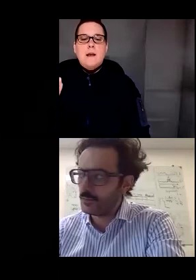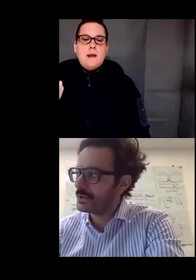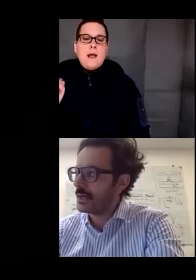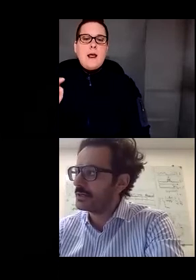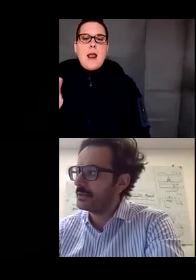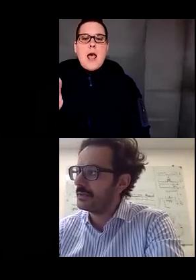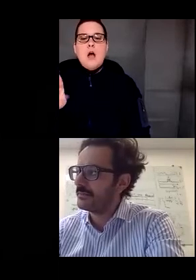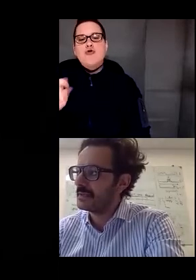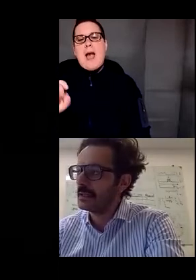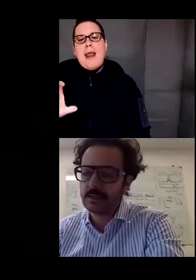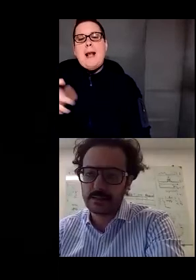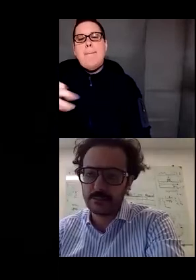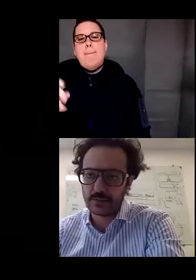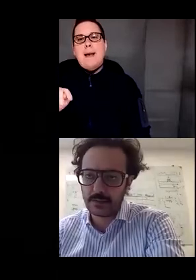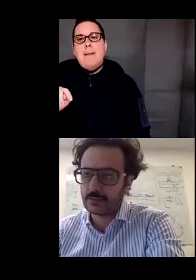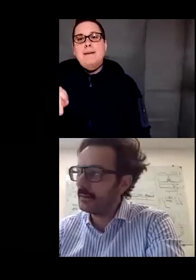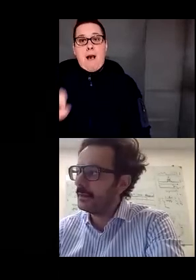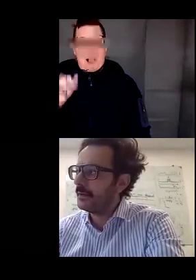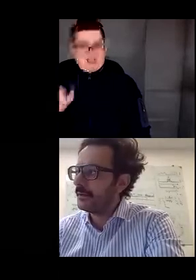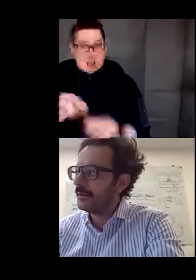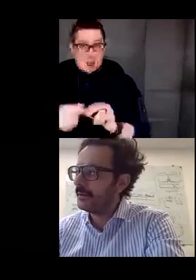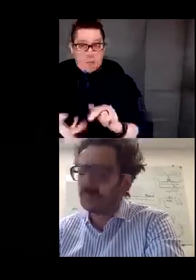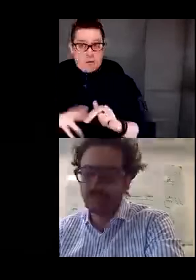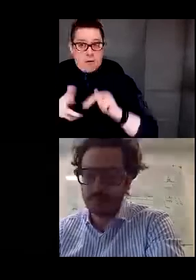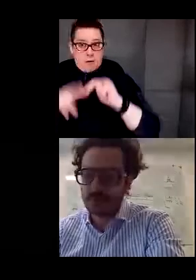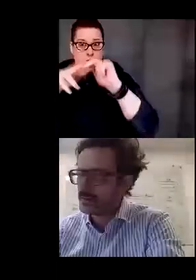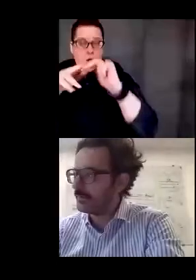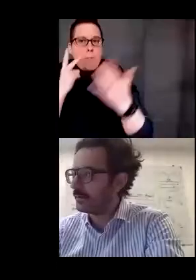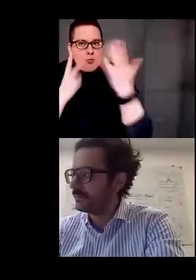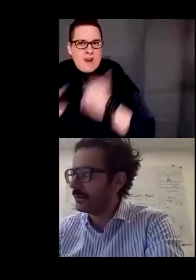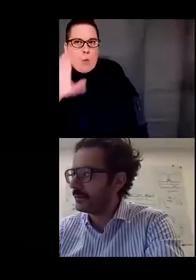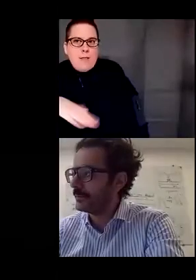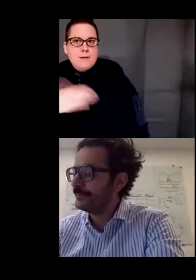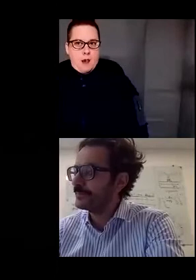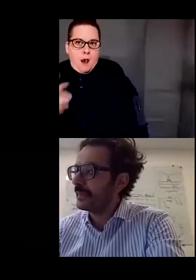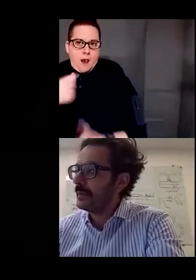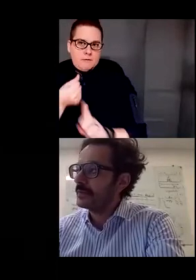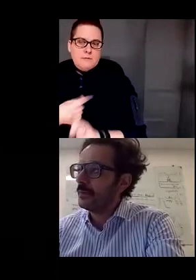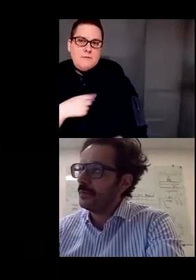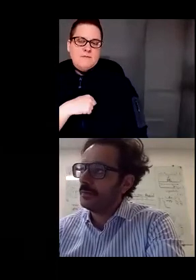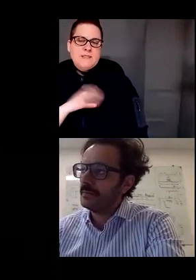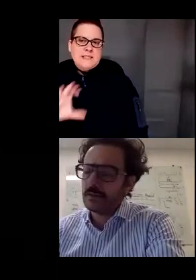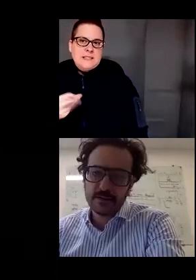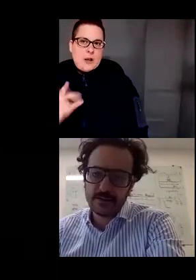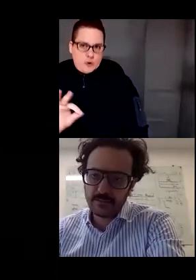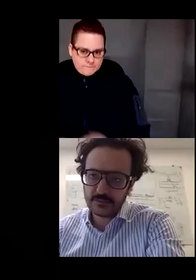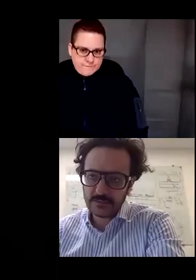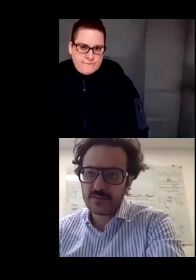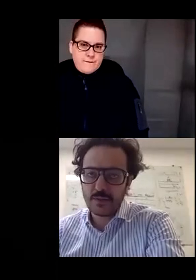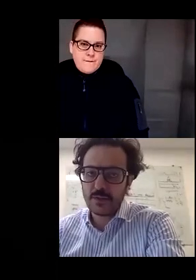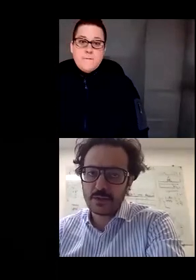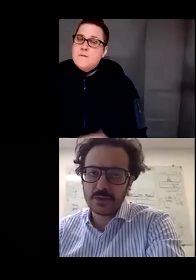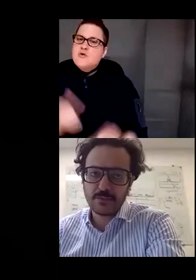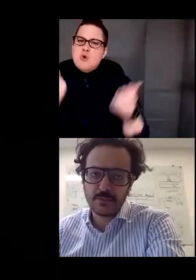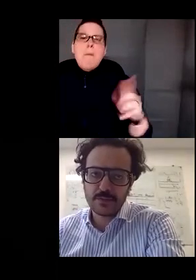peptide, which actually, if it's increased, can predict death from congestive heart failure. So there are several types